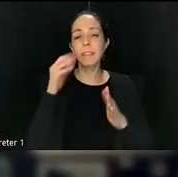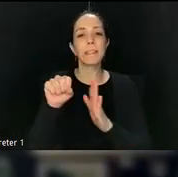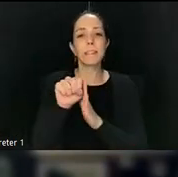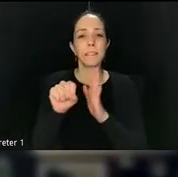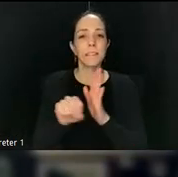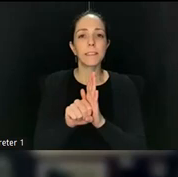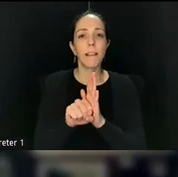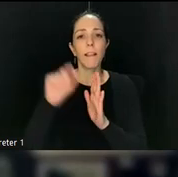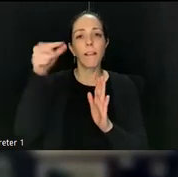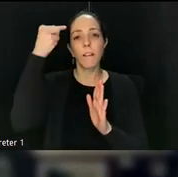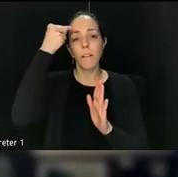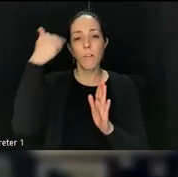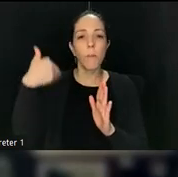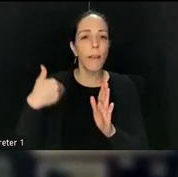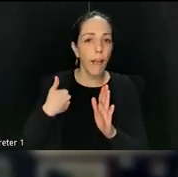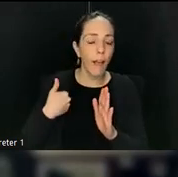know the government has an employee,